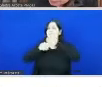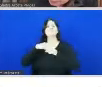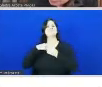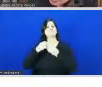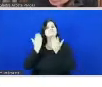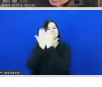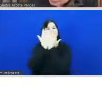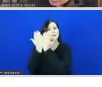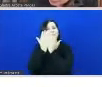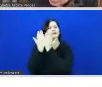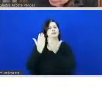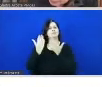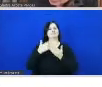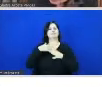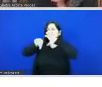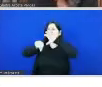ID